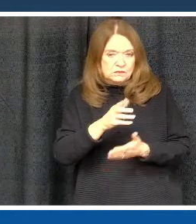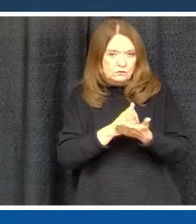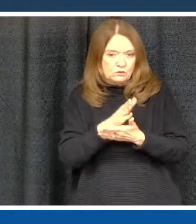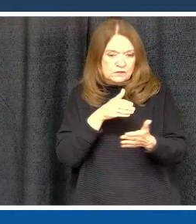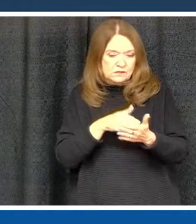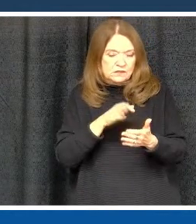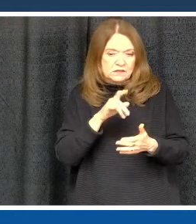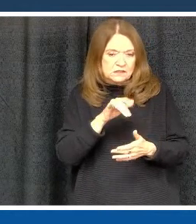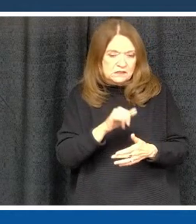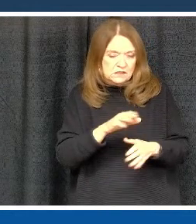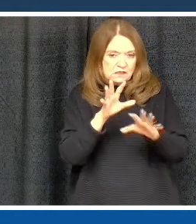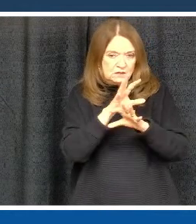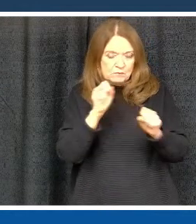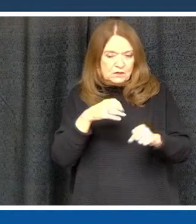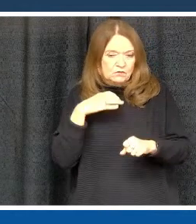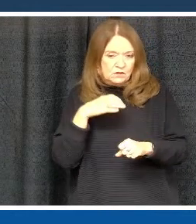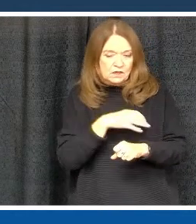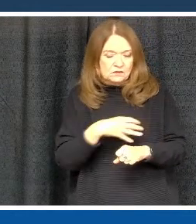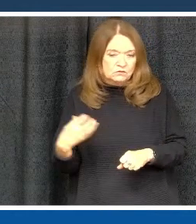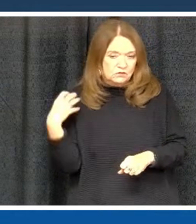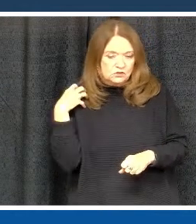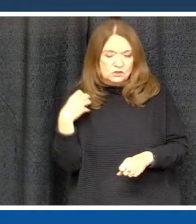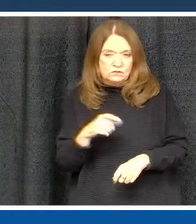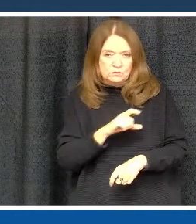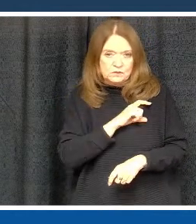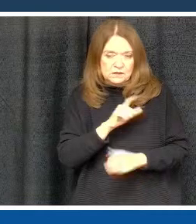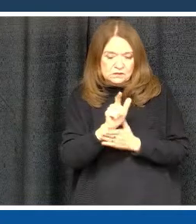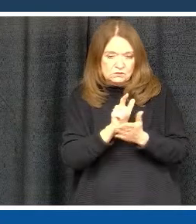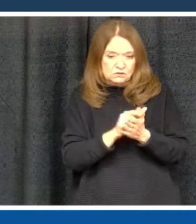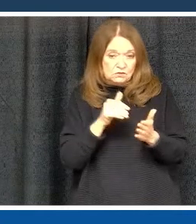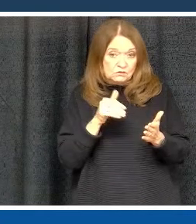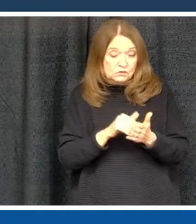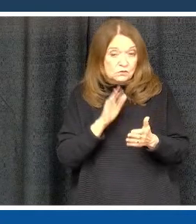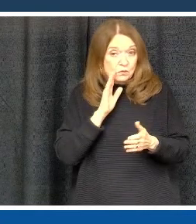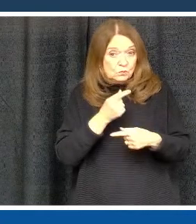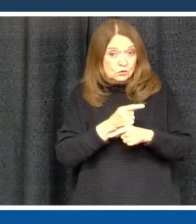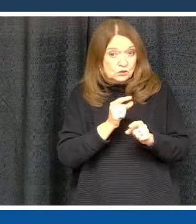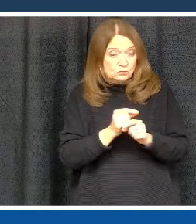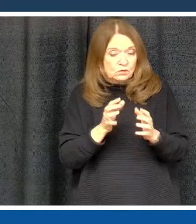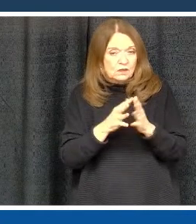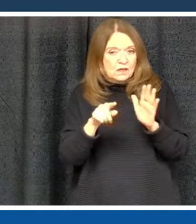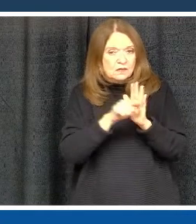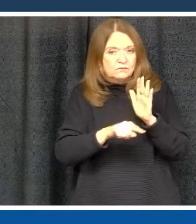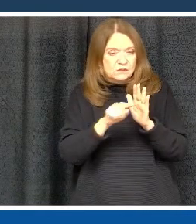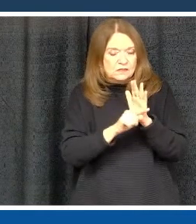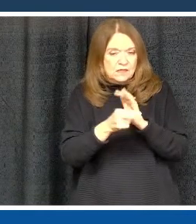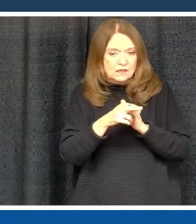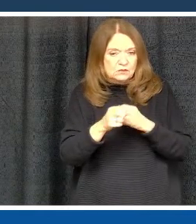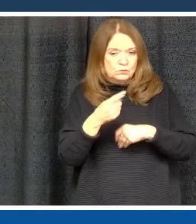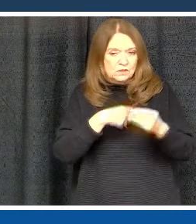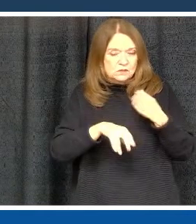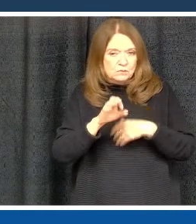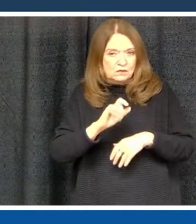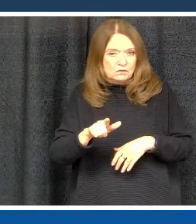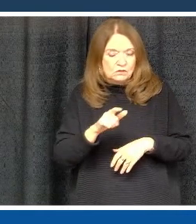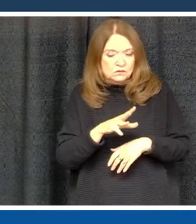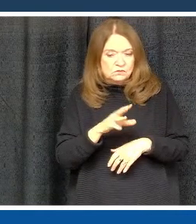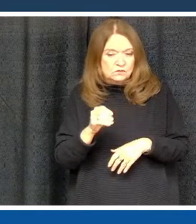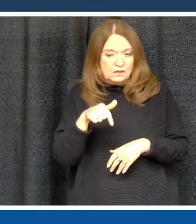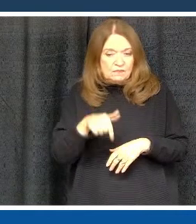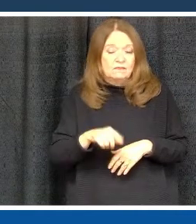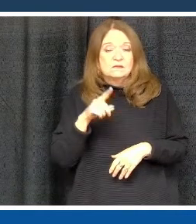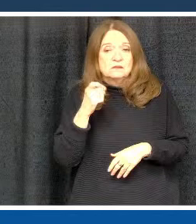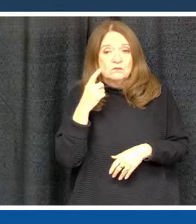the mayor, the council, and the chief of police. A lawsuit of this type will generate a lot of negative press about Clarksville and its